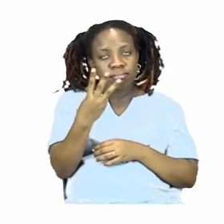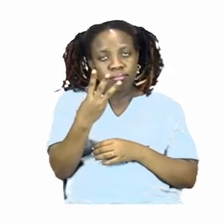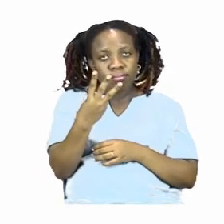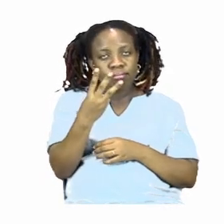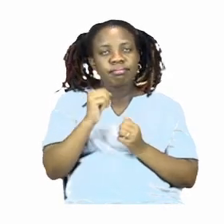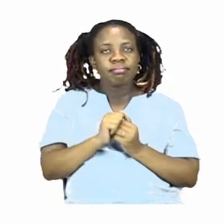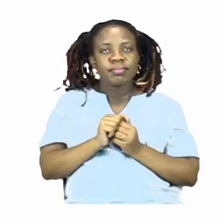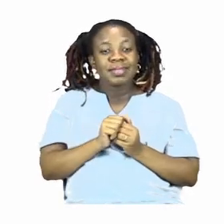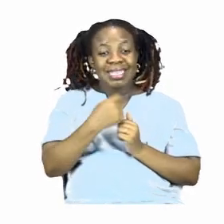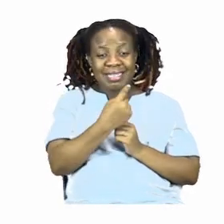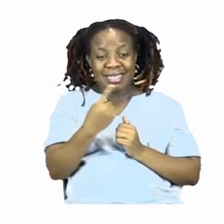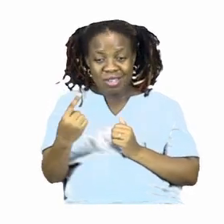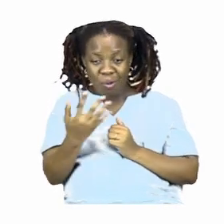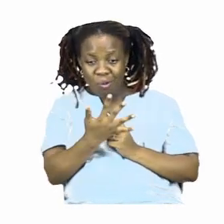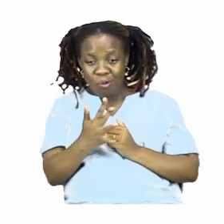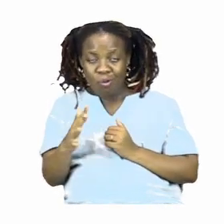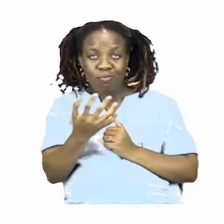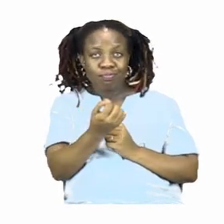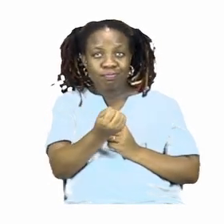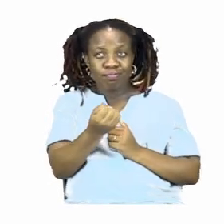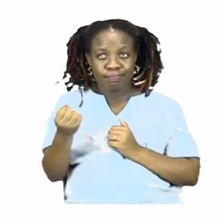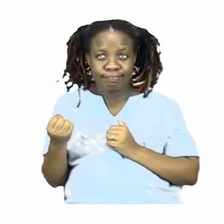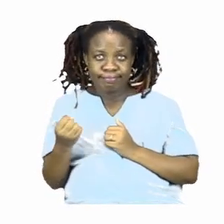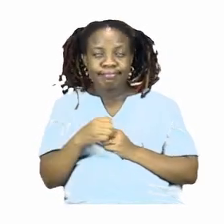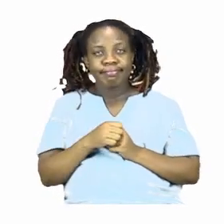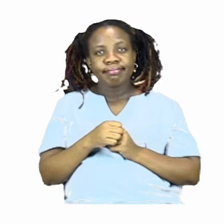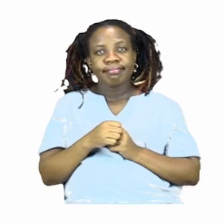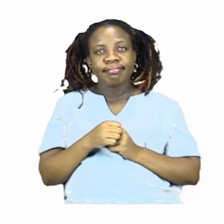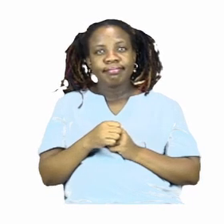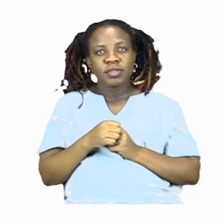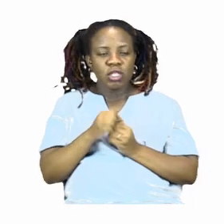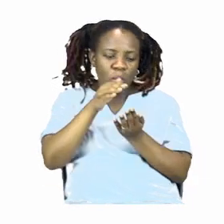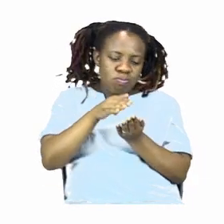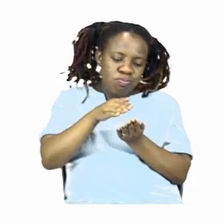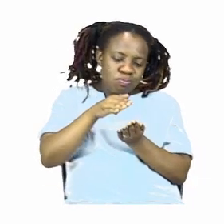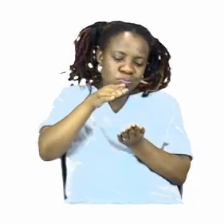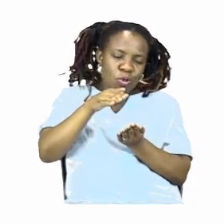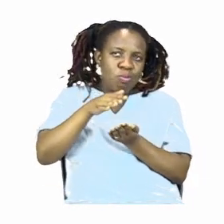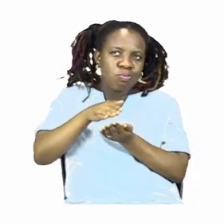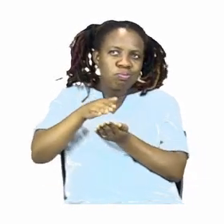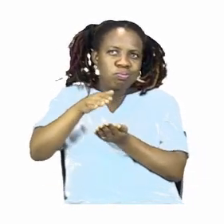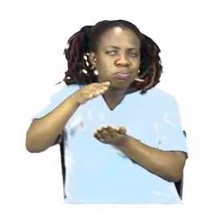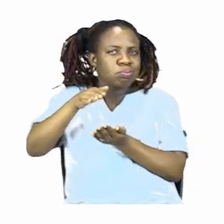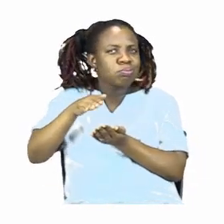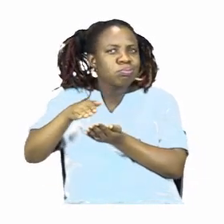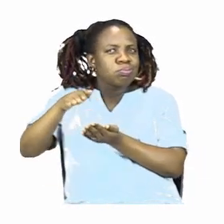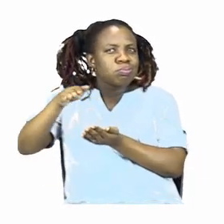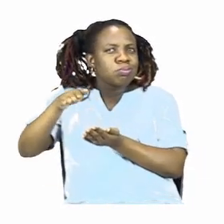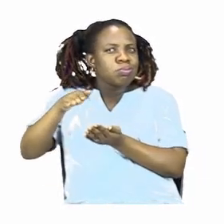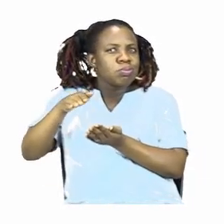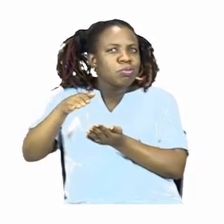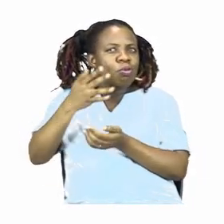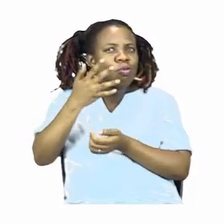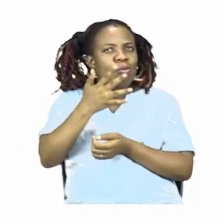with water, and we have to see how much water is in each bottle, because each bottle